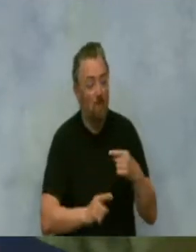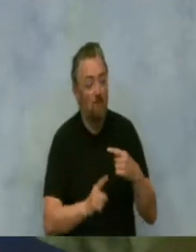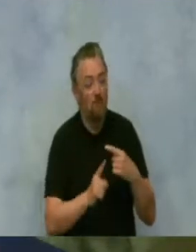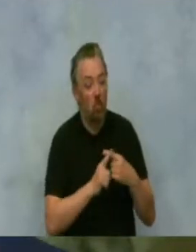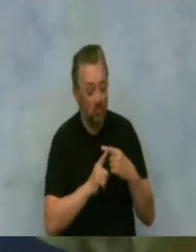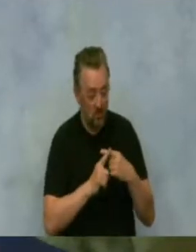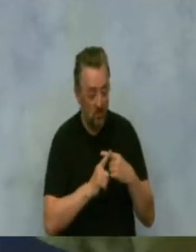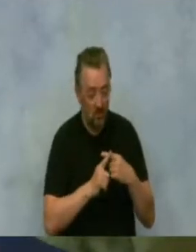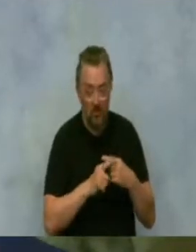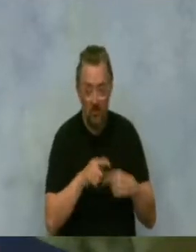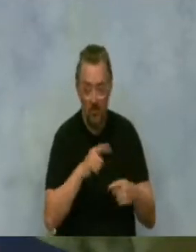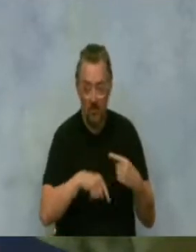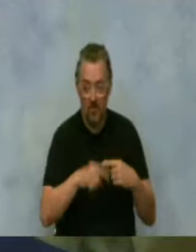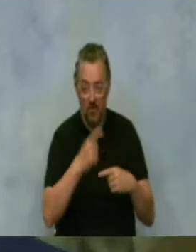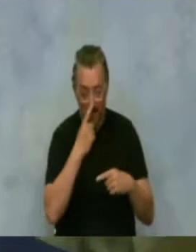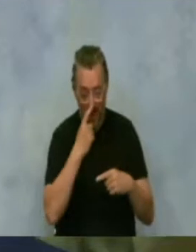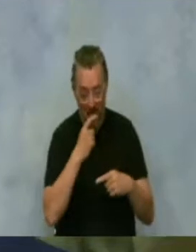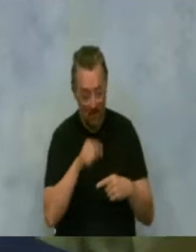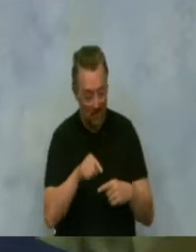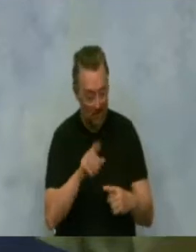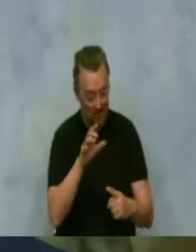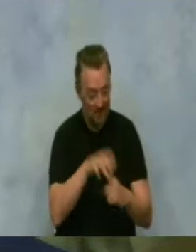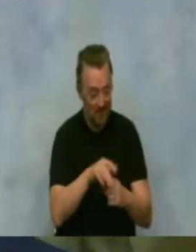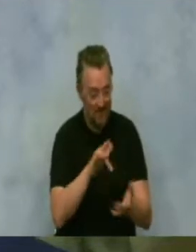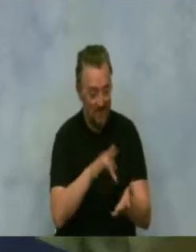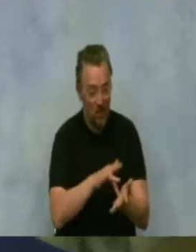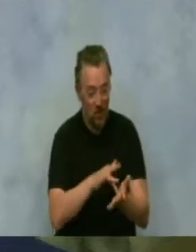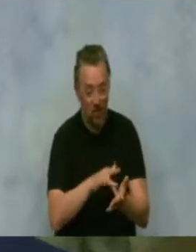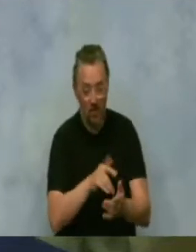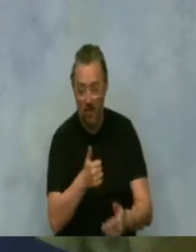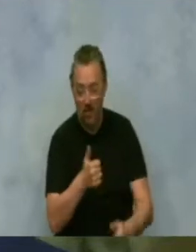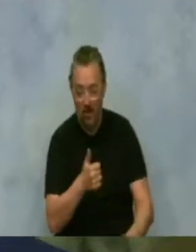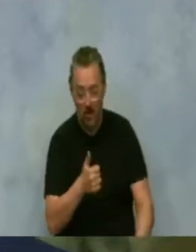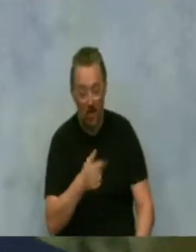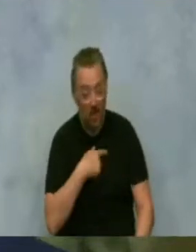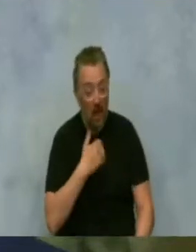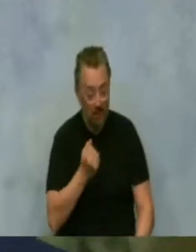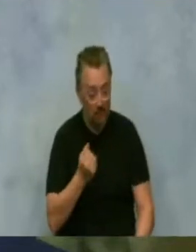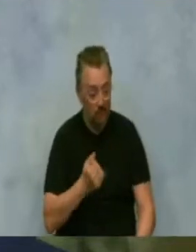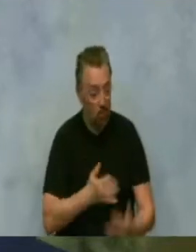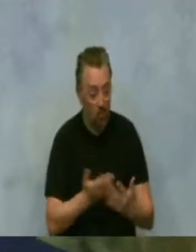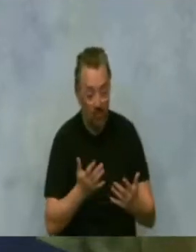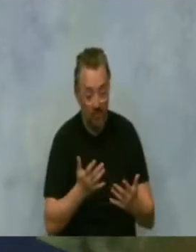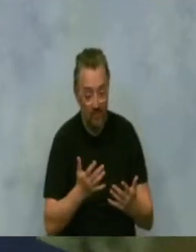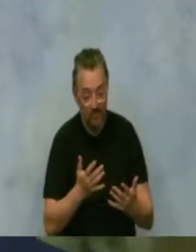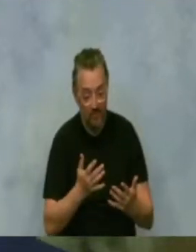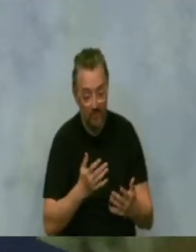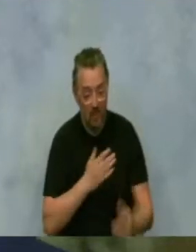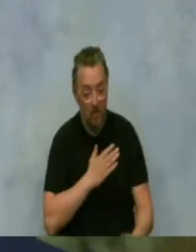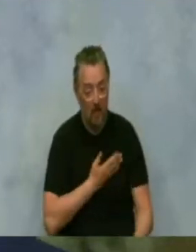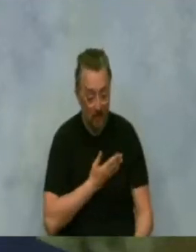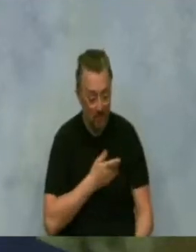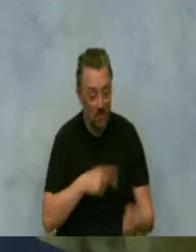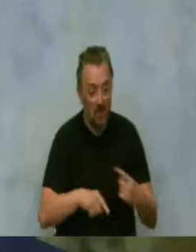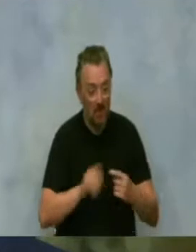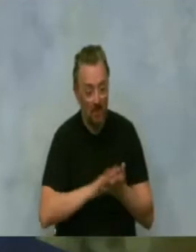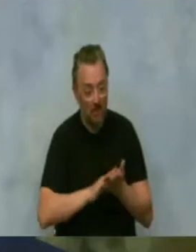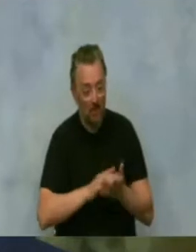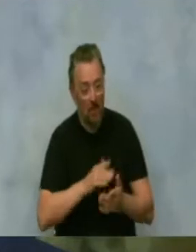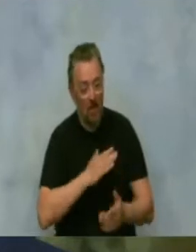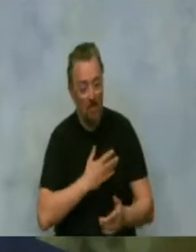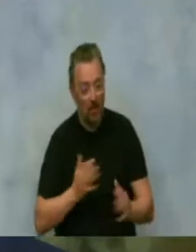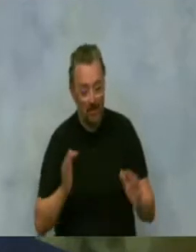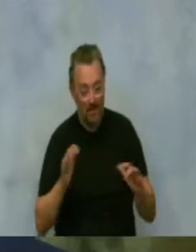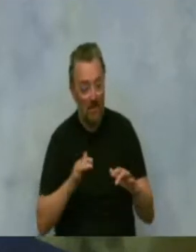the community group in the town, which is obviously got lots of members, but is hopefully this will make them have some more.